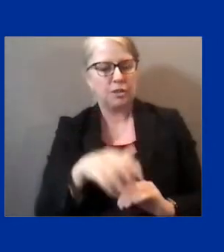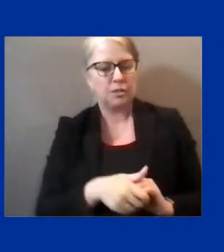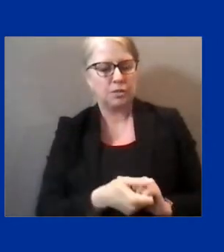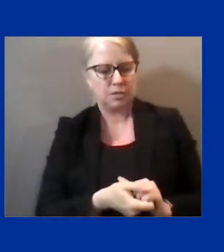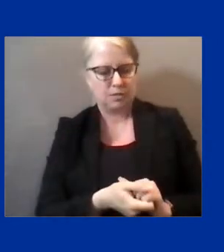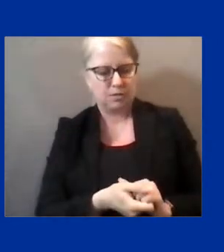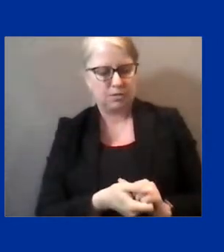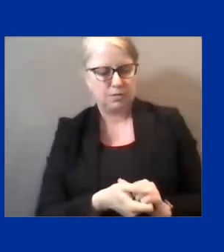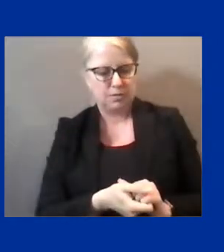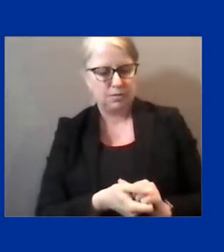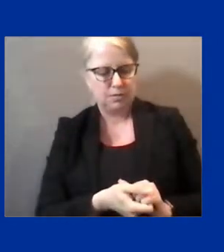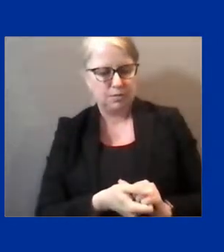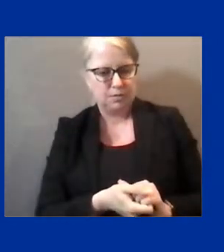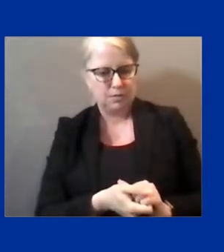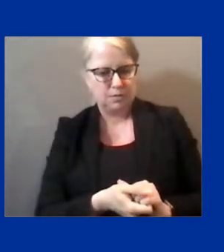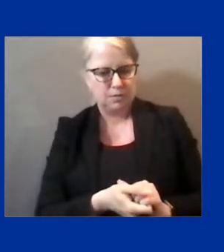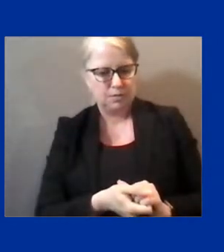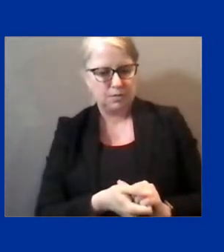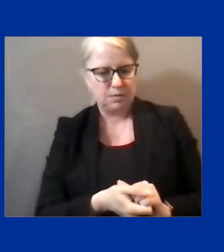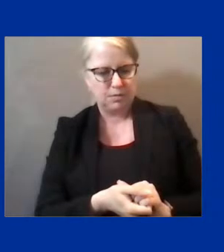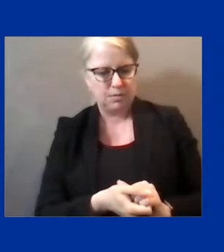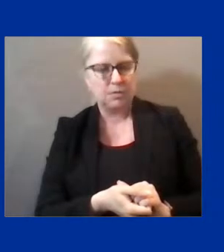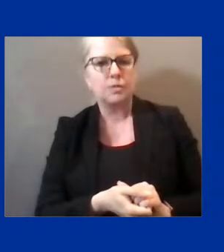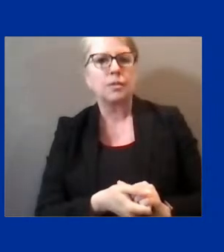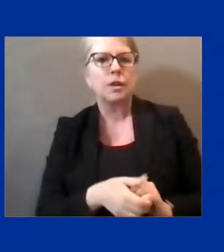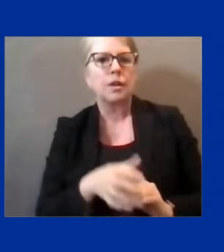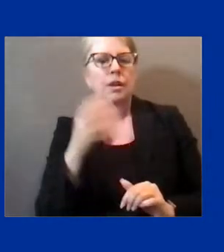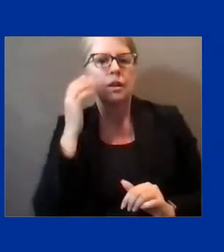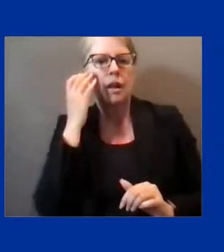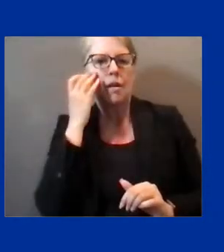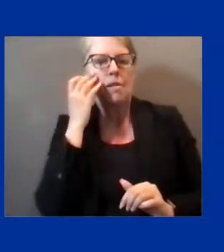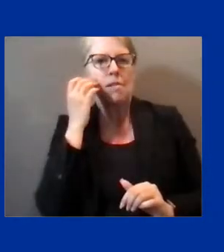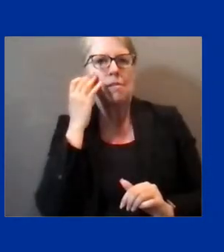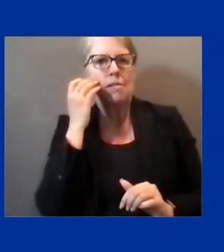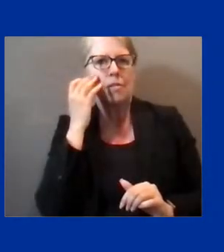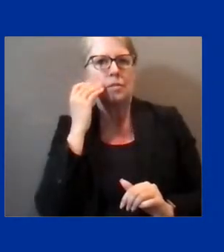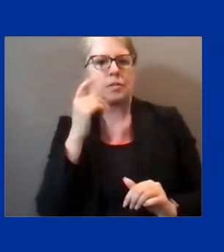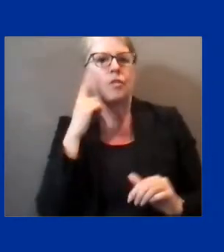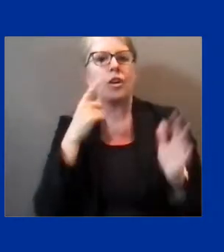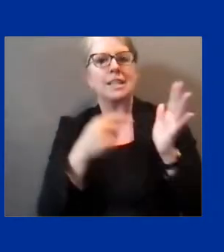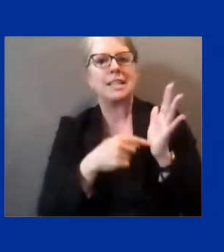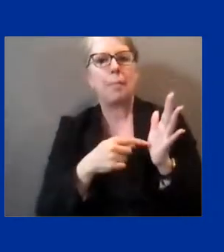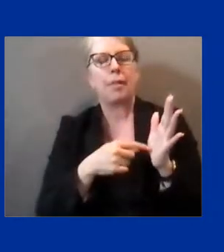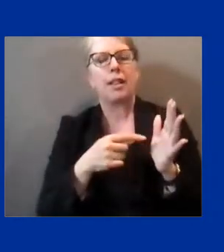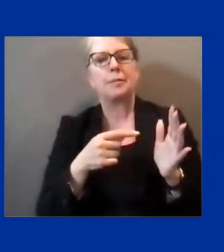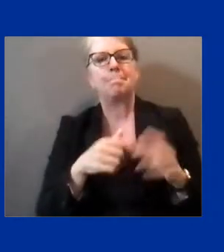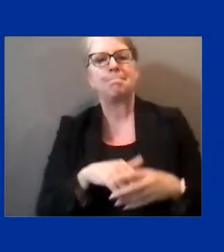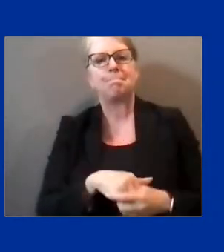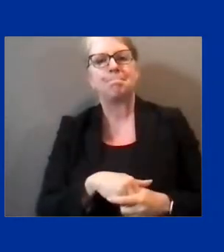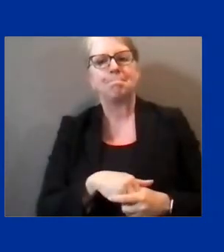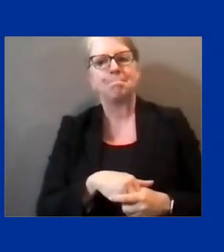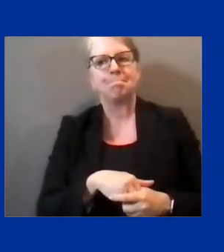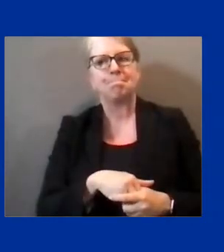For example, we are controlling the hours of